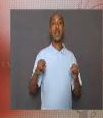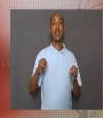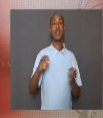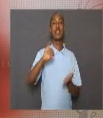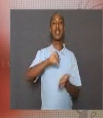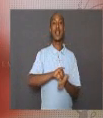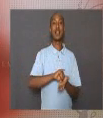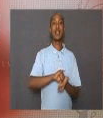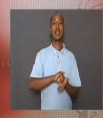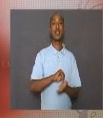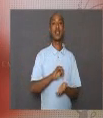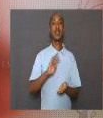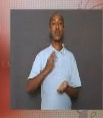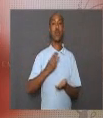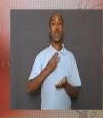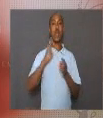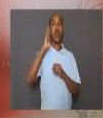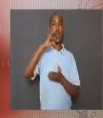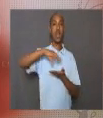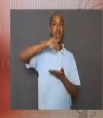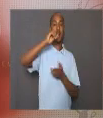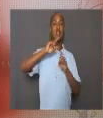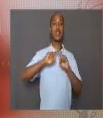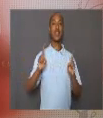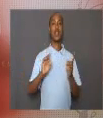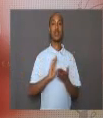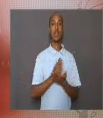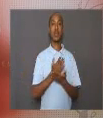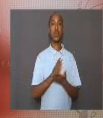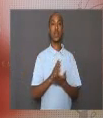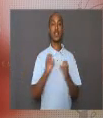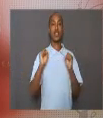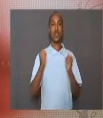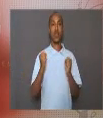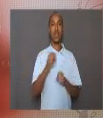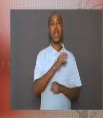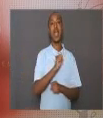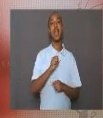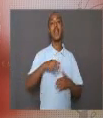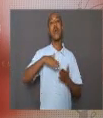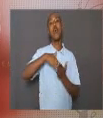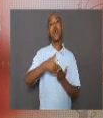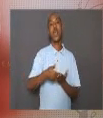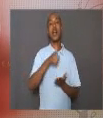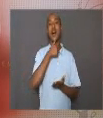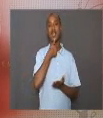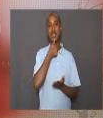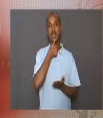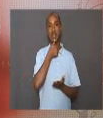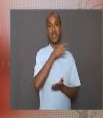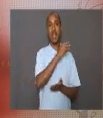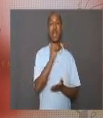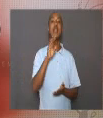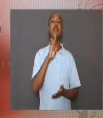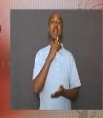salts, and we will learn the difference between strong and weak acids